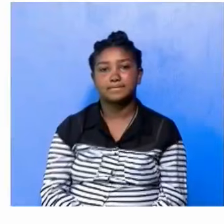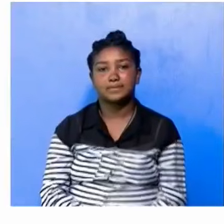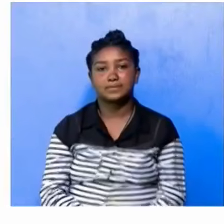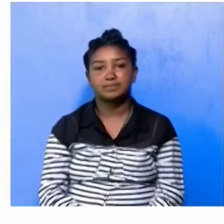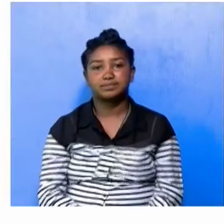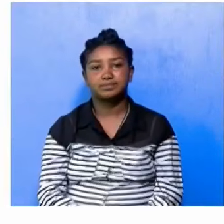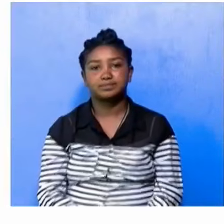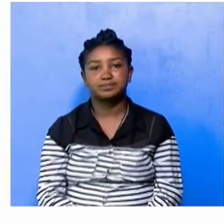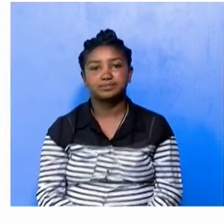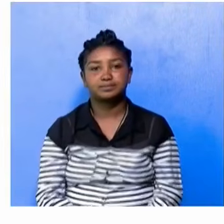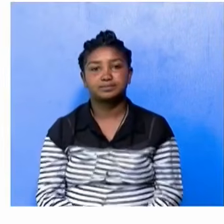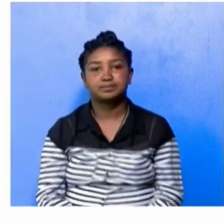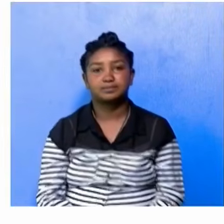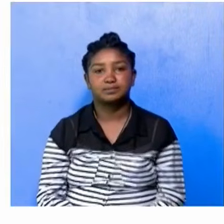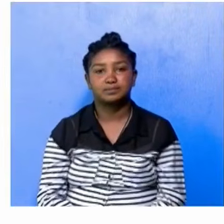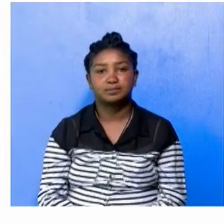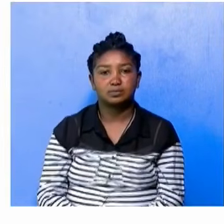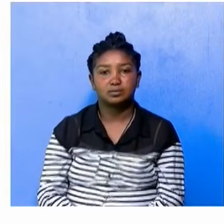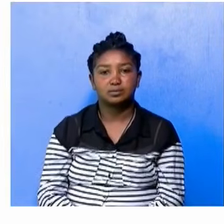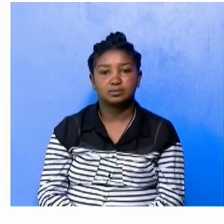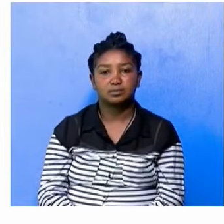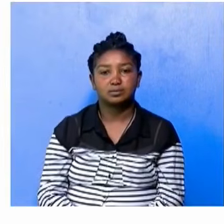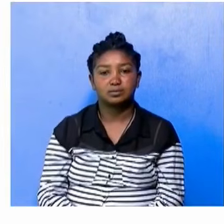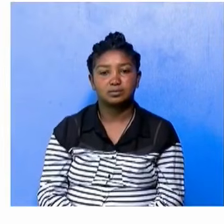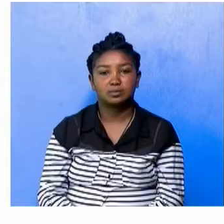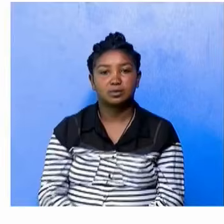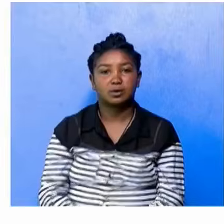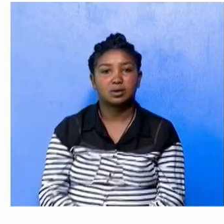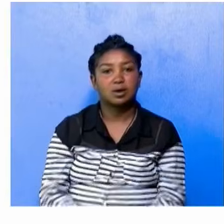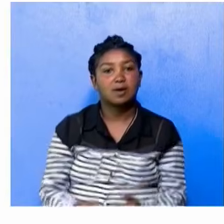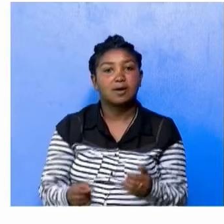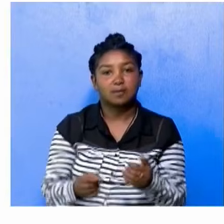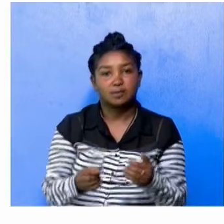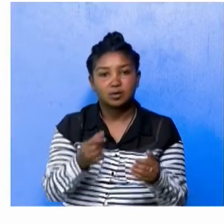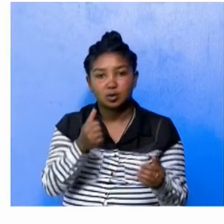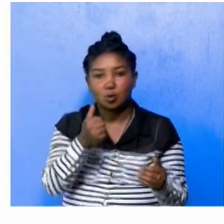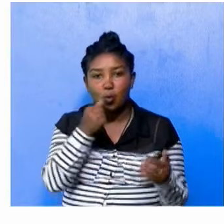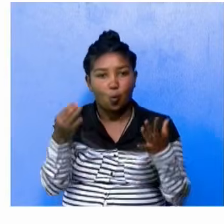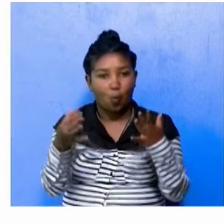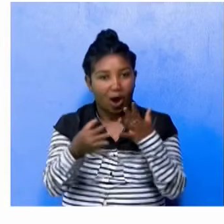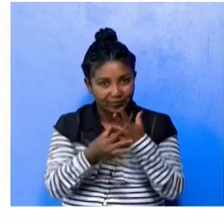this one into this point here, wife,